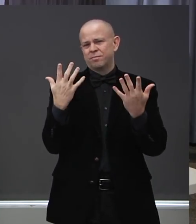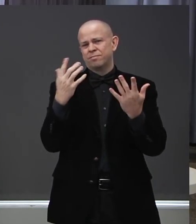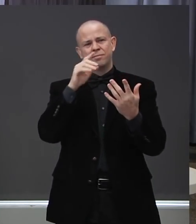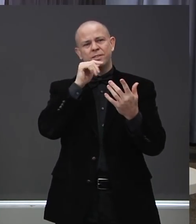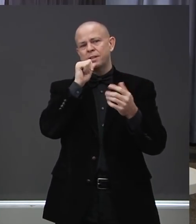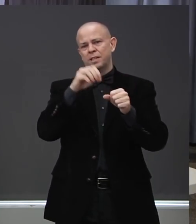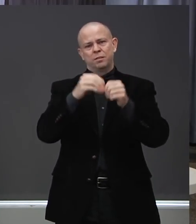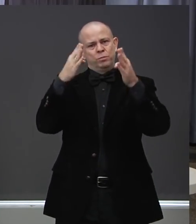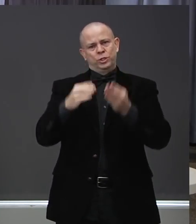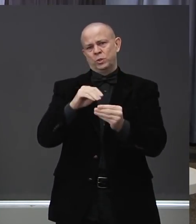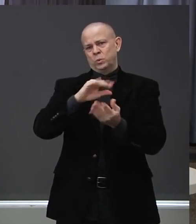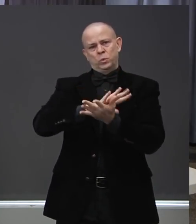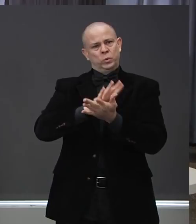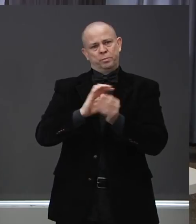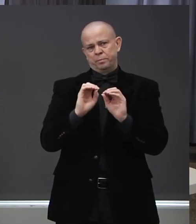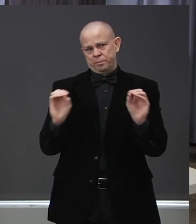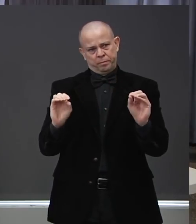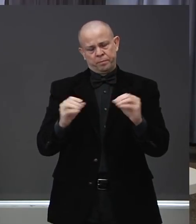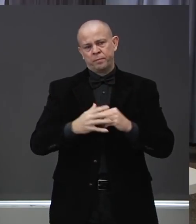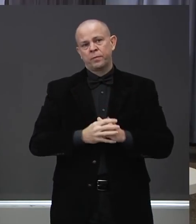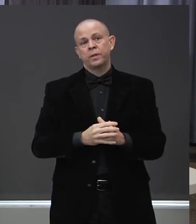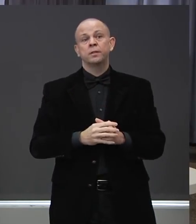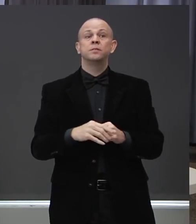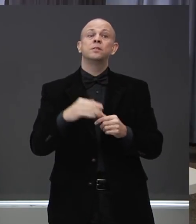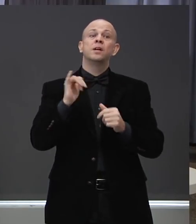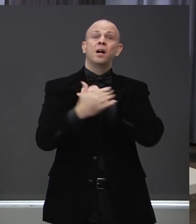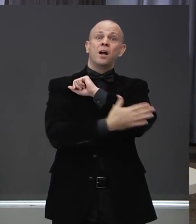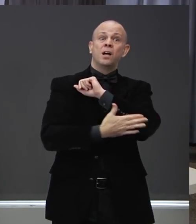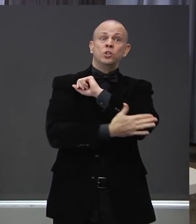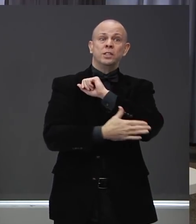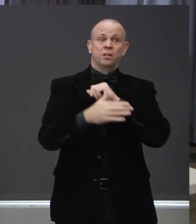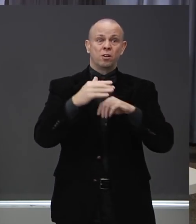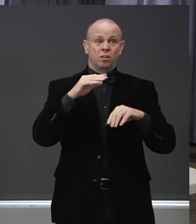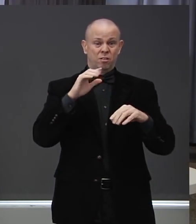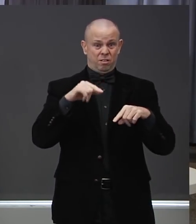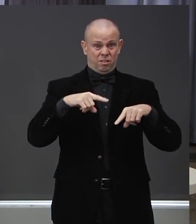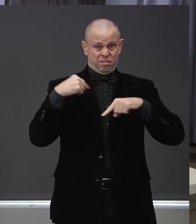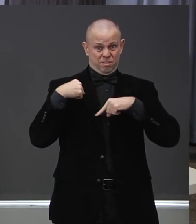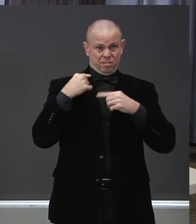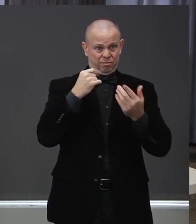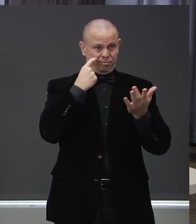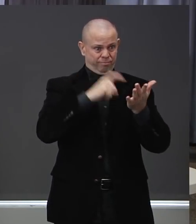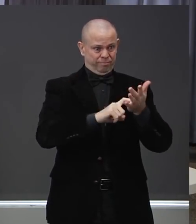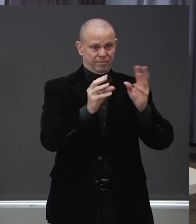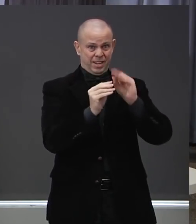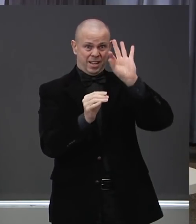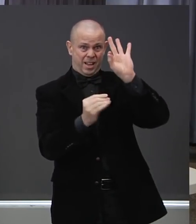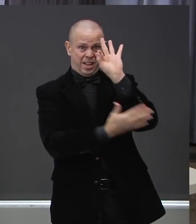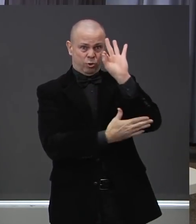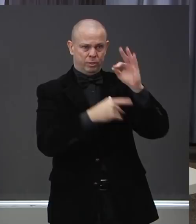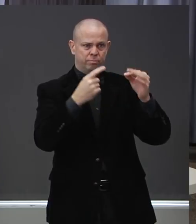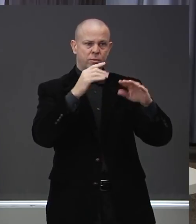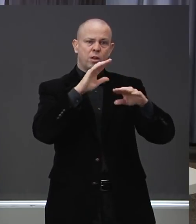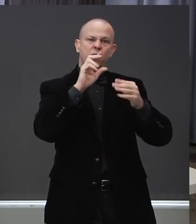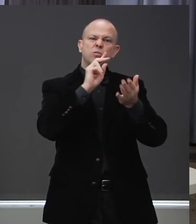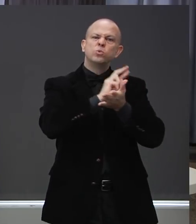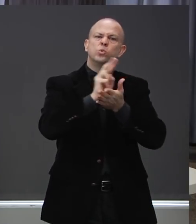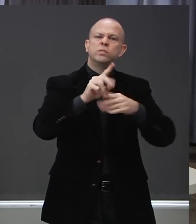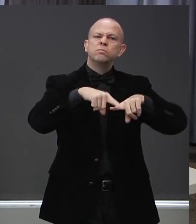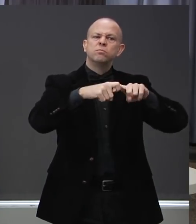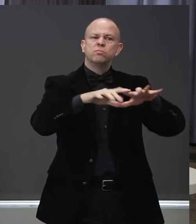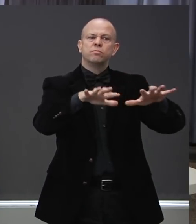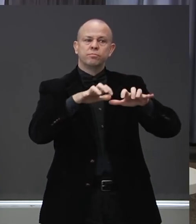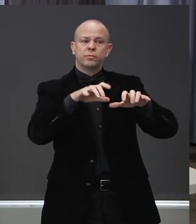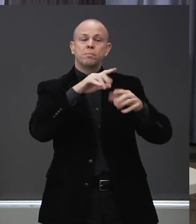under the current metrics, schools in the counties that are in the 2-week pause must be in comprehensive distance learning. We believe this